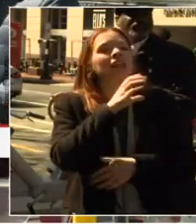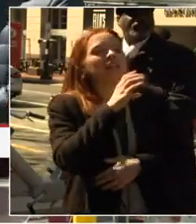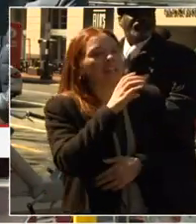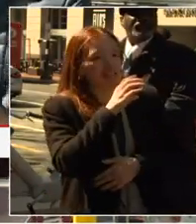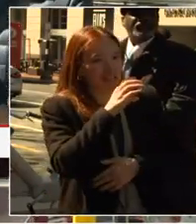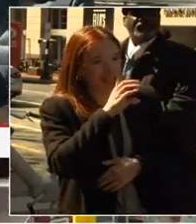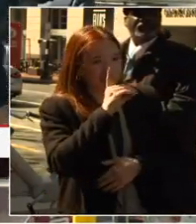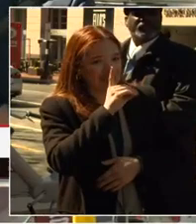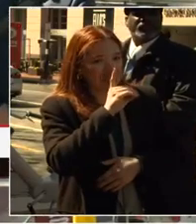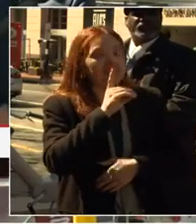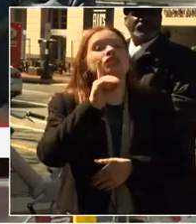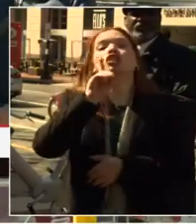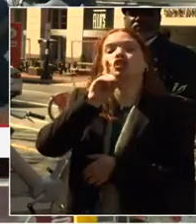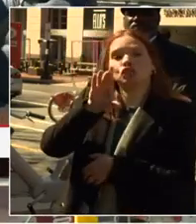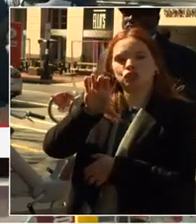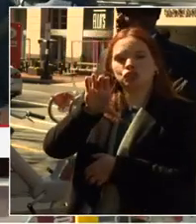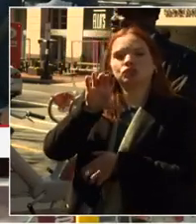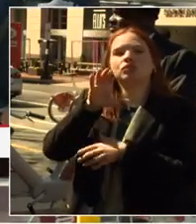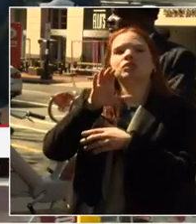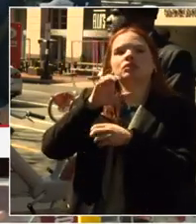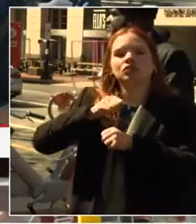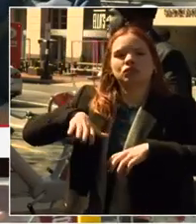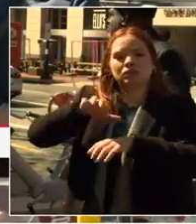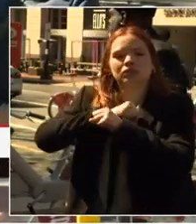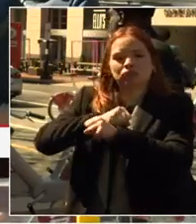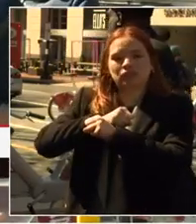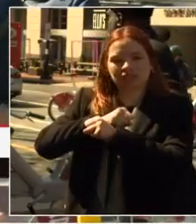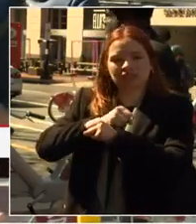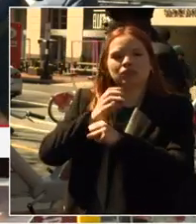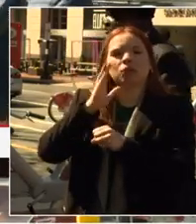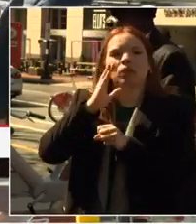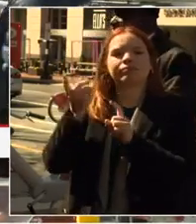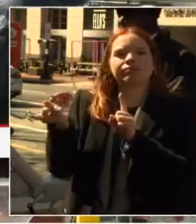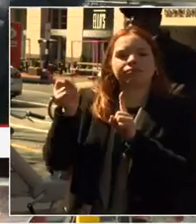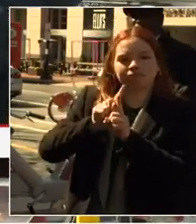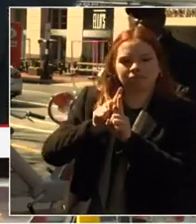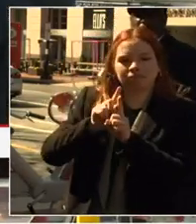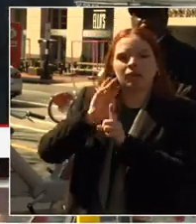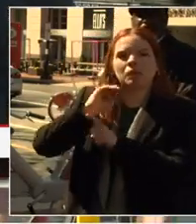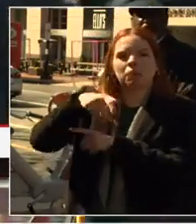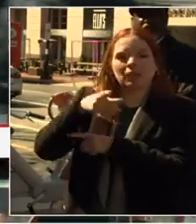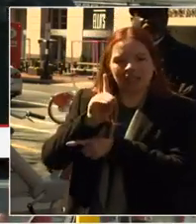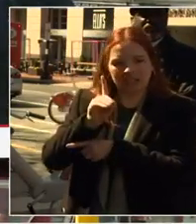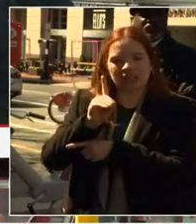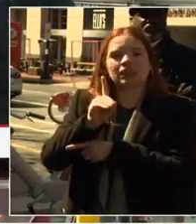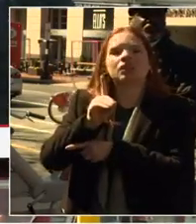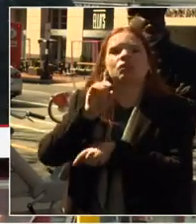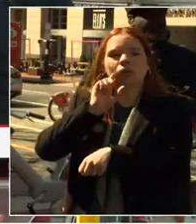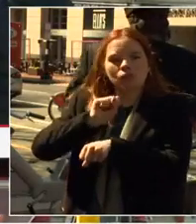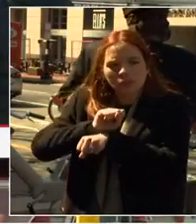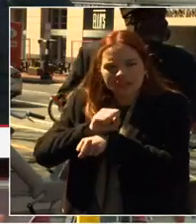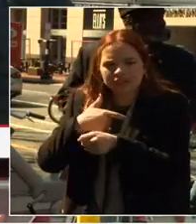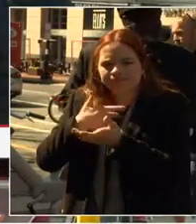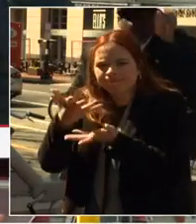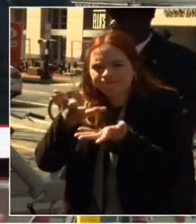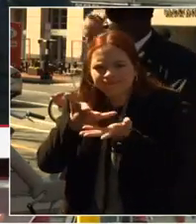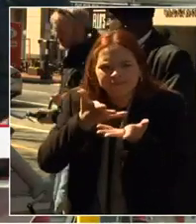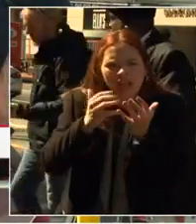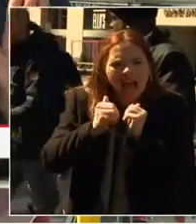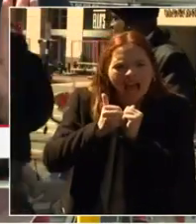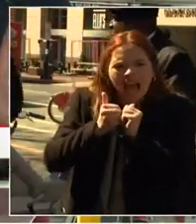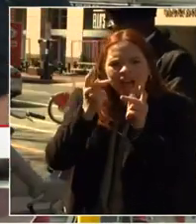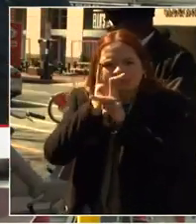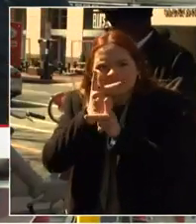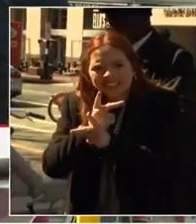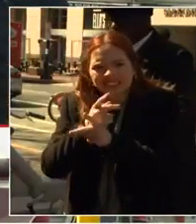ask Chris to come up in a second, as well as with MPD, finding out as much as we can find out